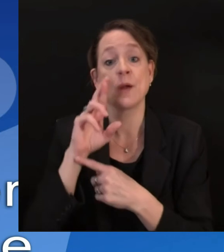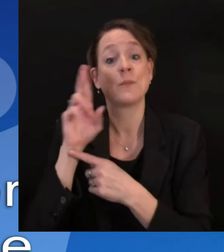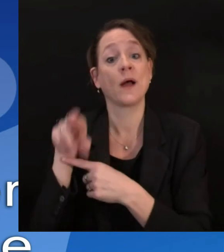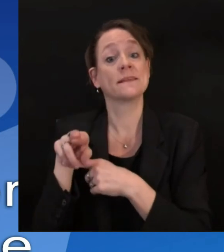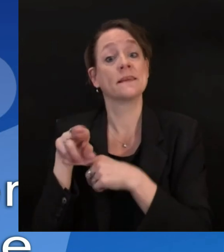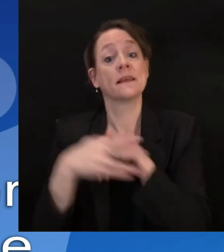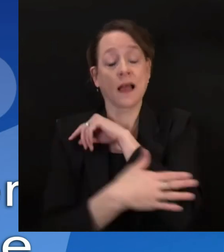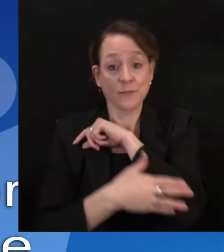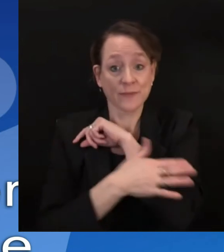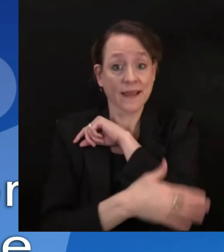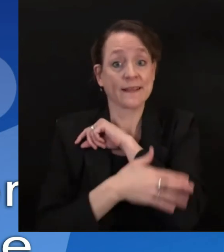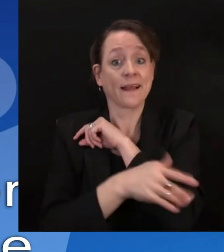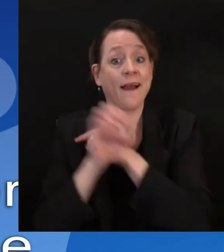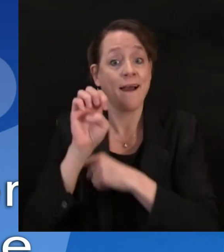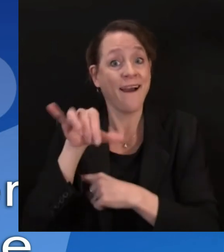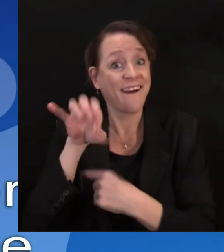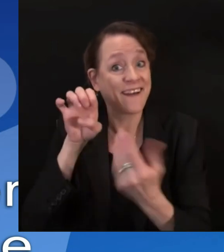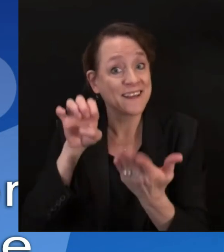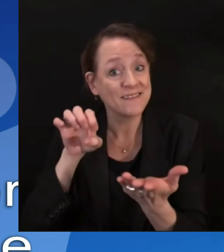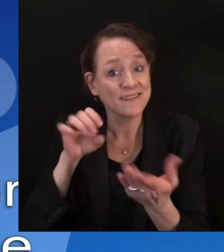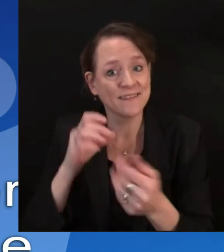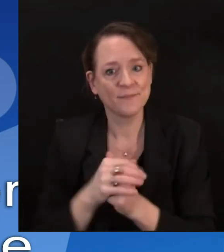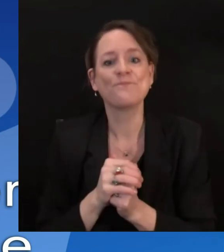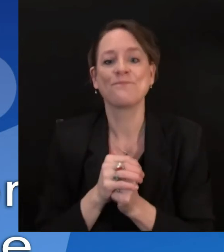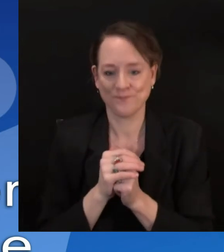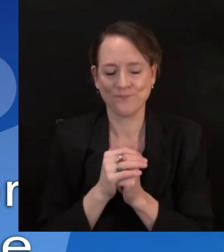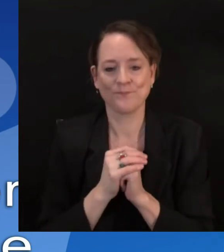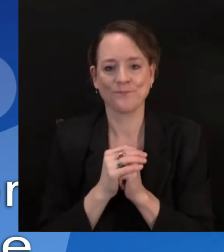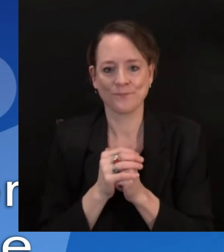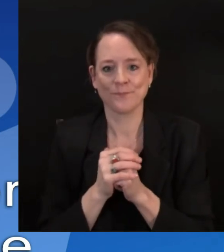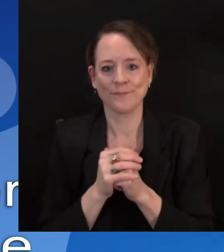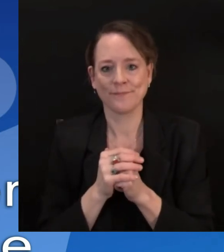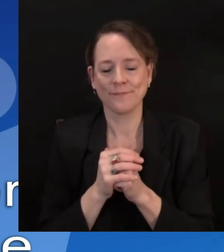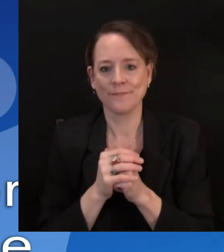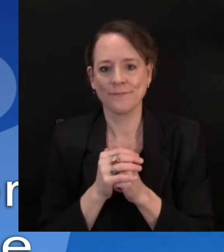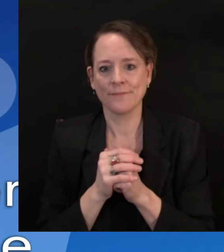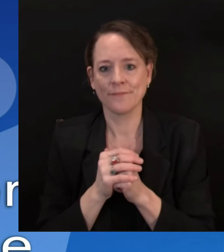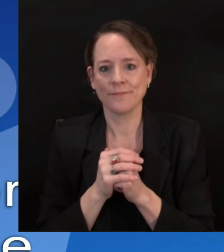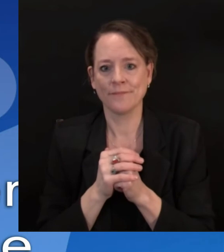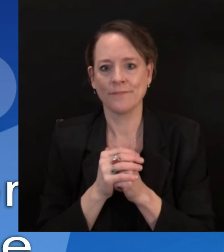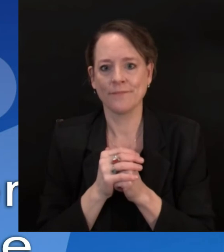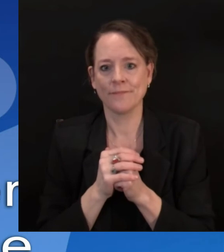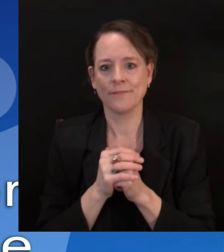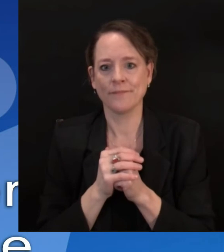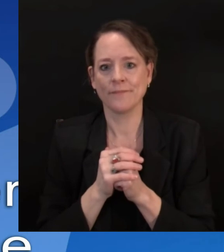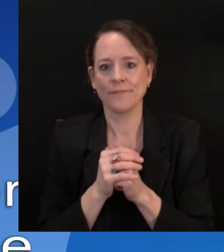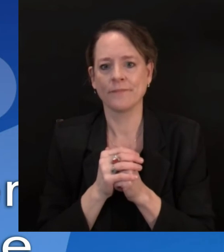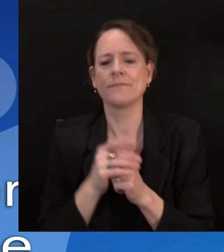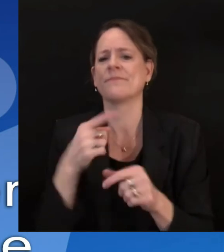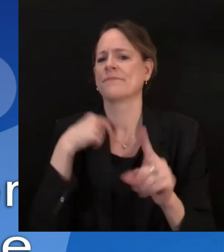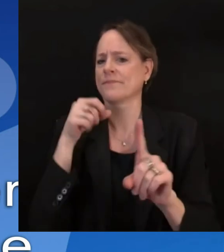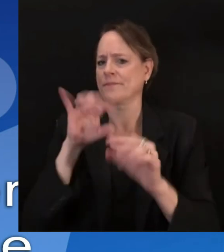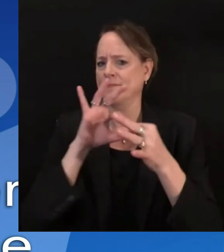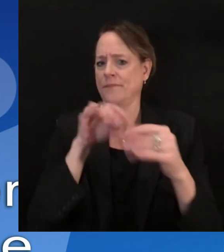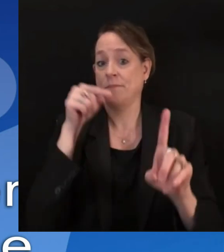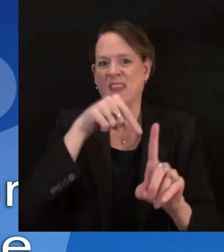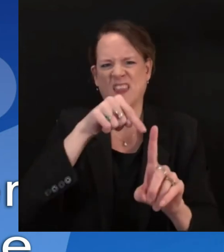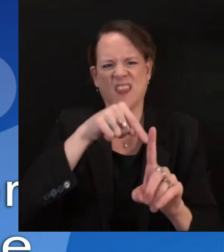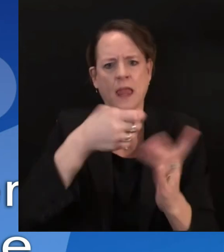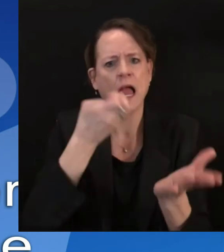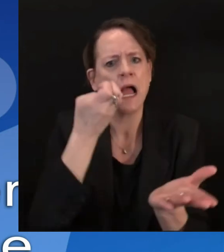Hi, thanks. My question is about the economic impact of COVID-19. Do you guys have like